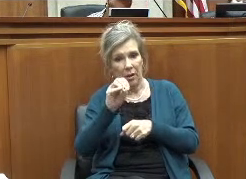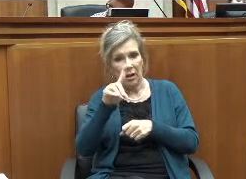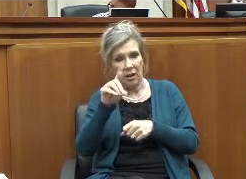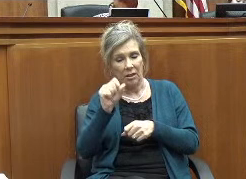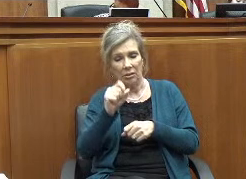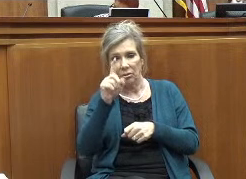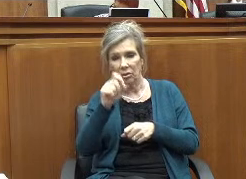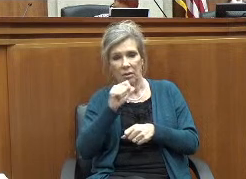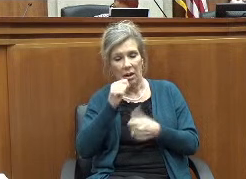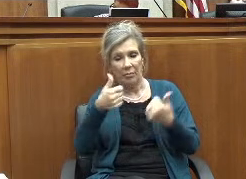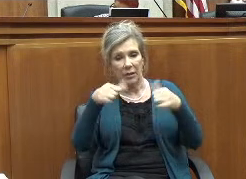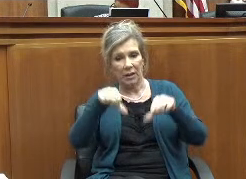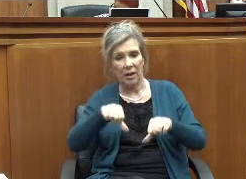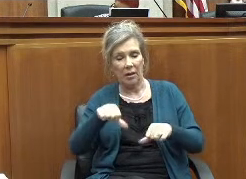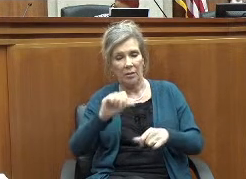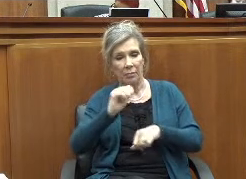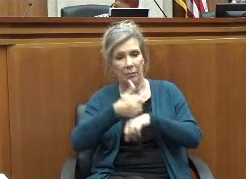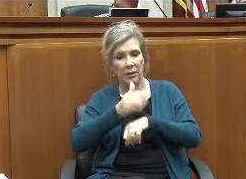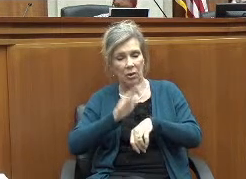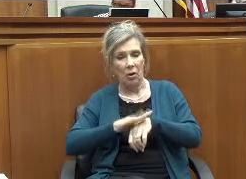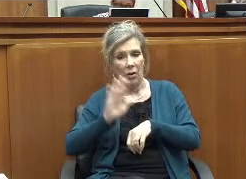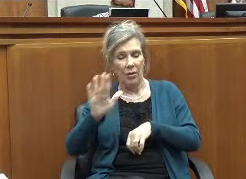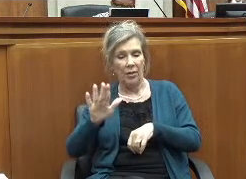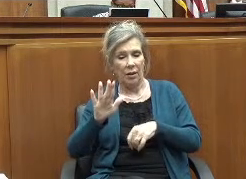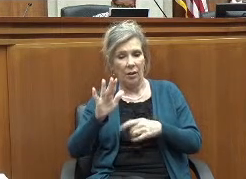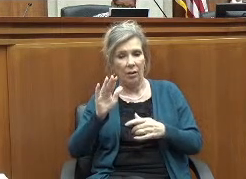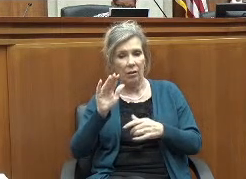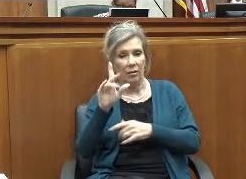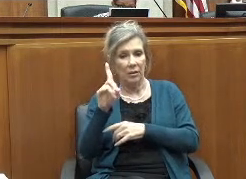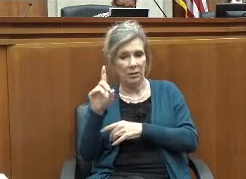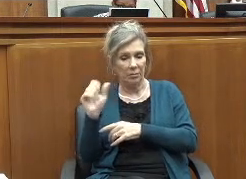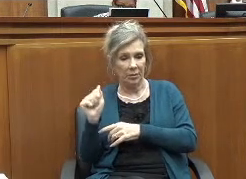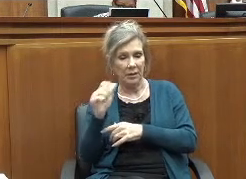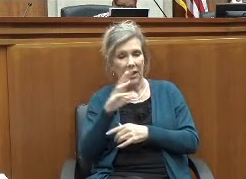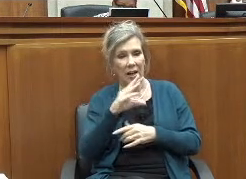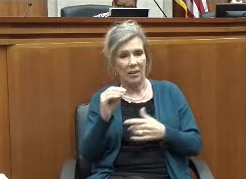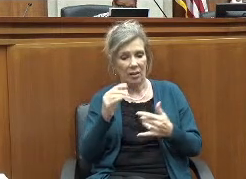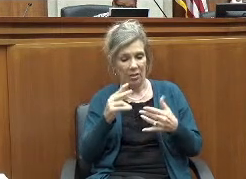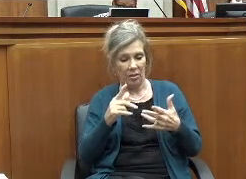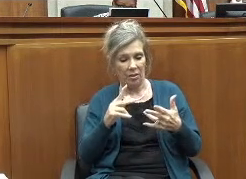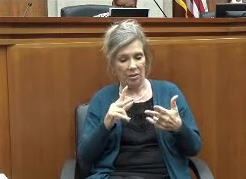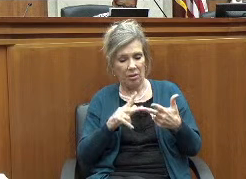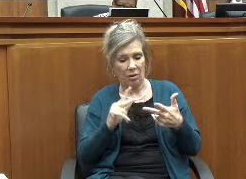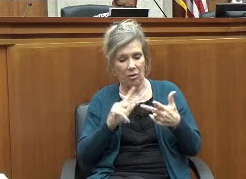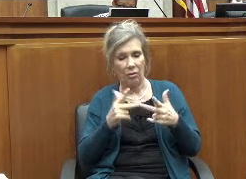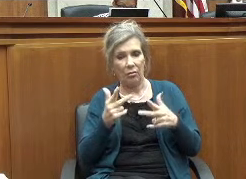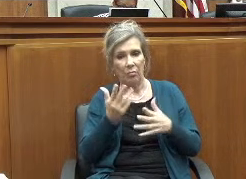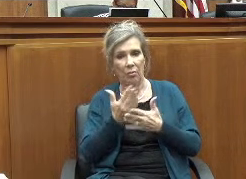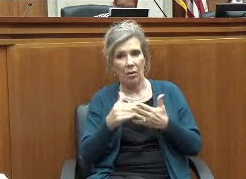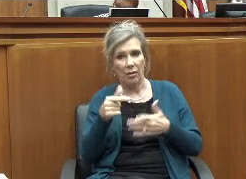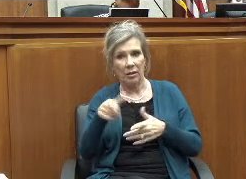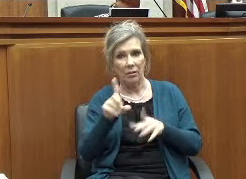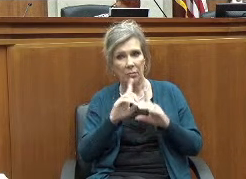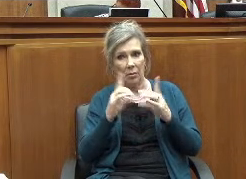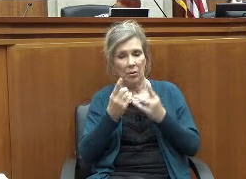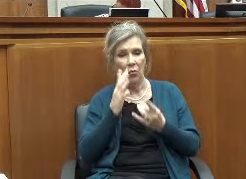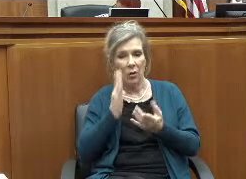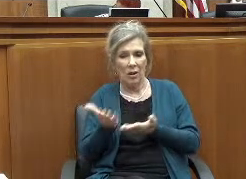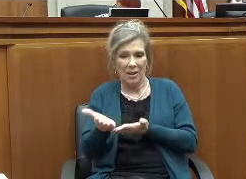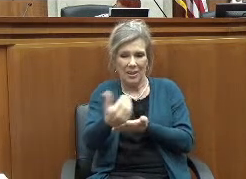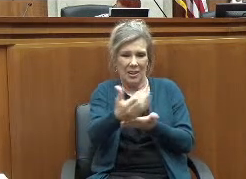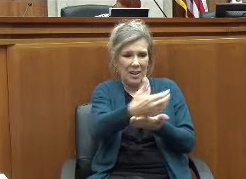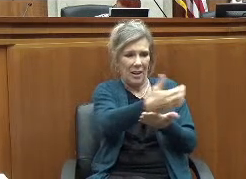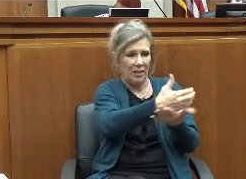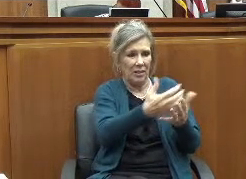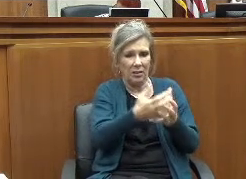their exceptionalities. And then the third part of that is that the department will collect as much data as